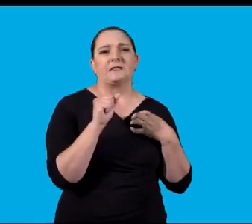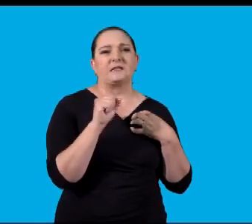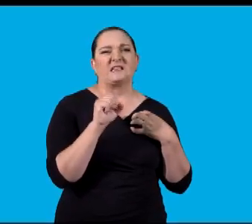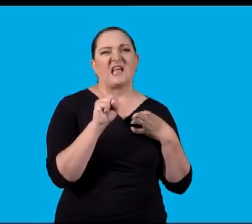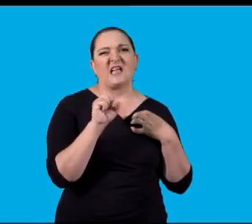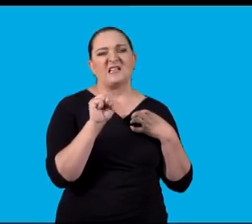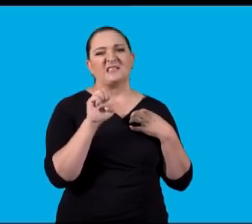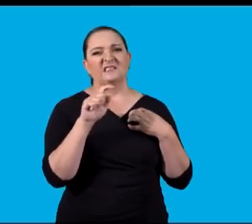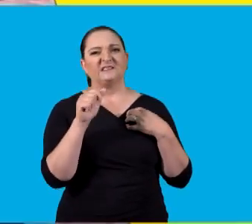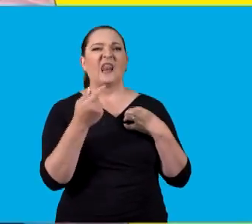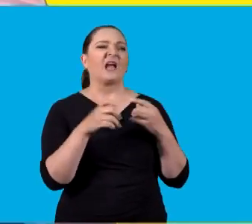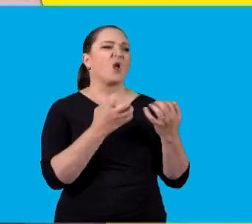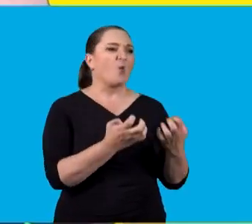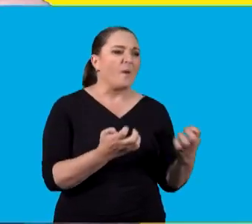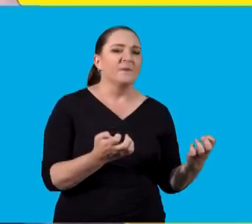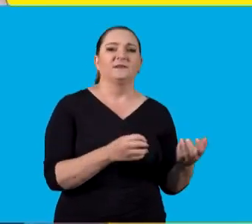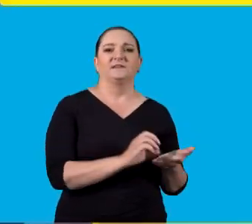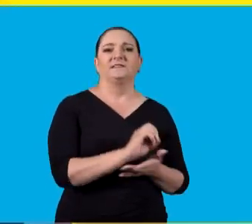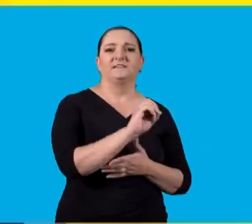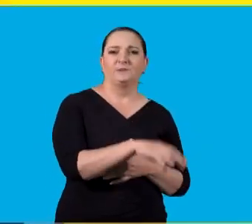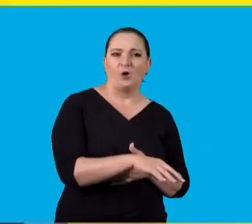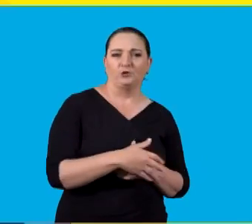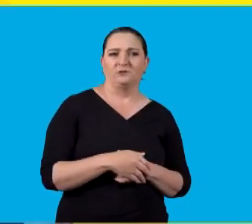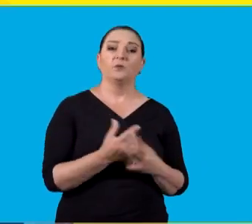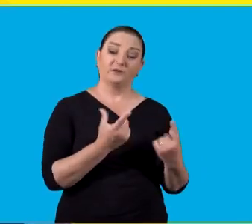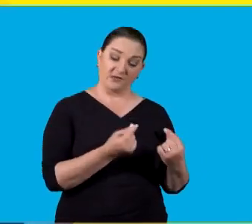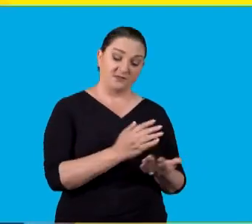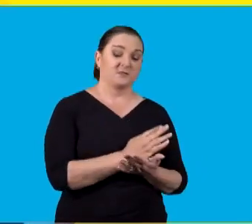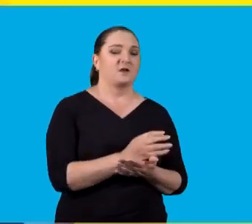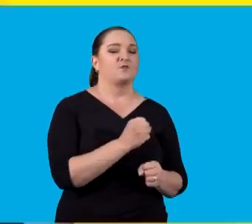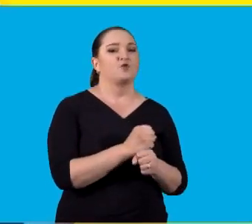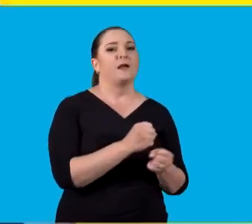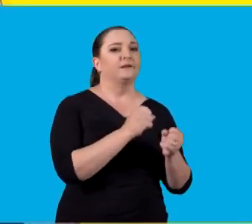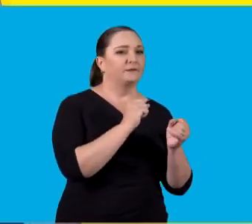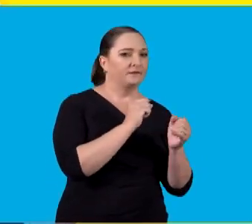we dispose of it. So we have done some of this in grade 10 and in grade